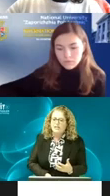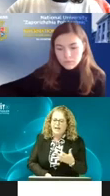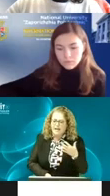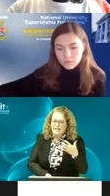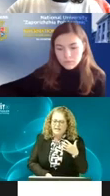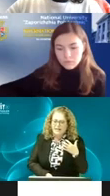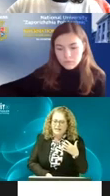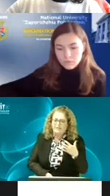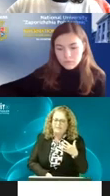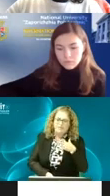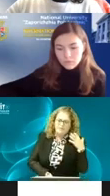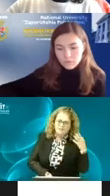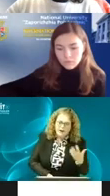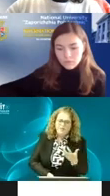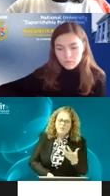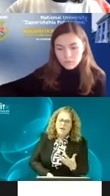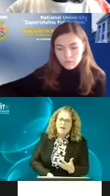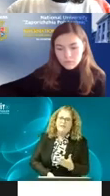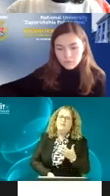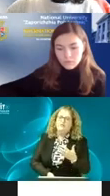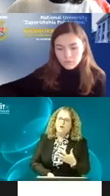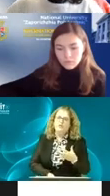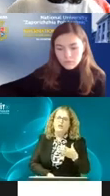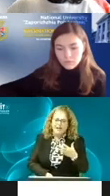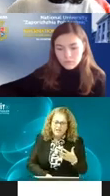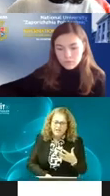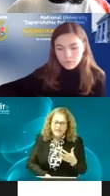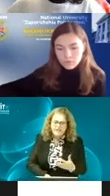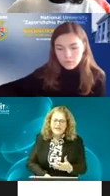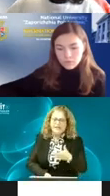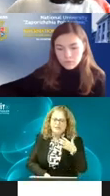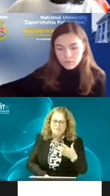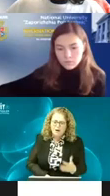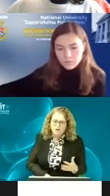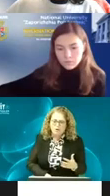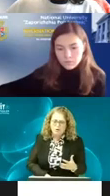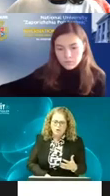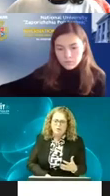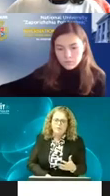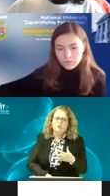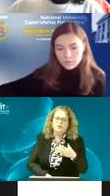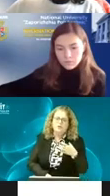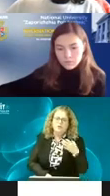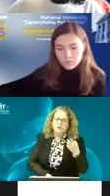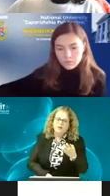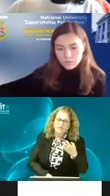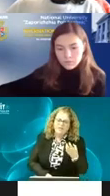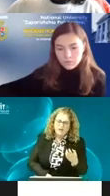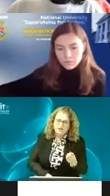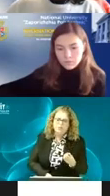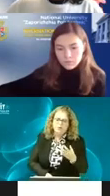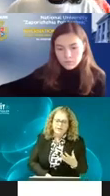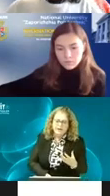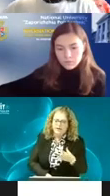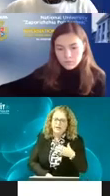interaction, if it's for everyone, then for the elderly, it's much more crucial, because they are in